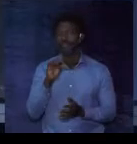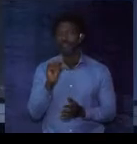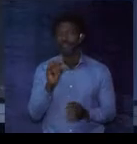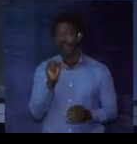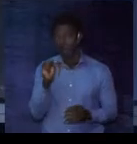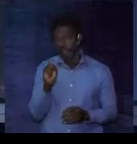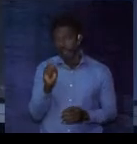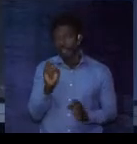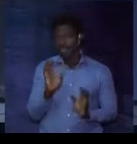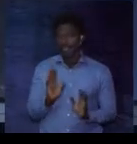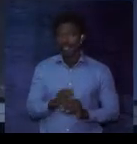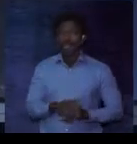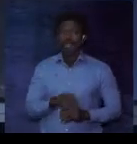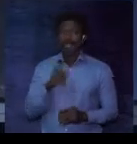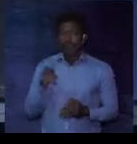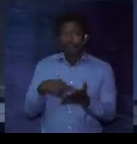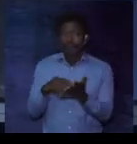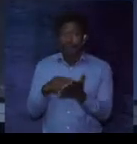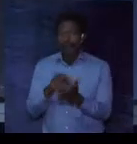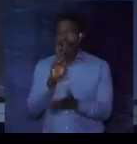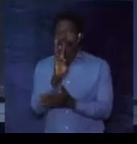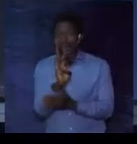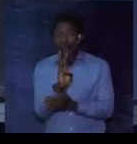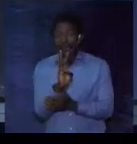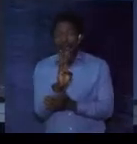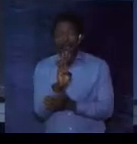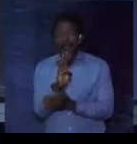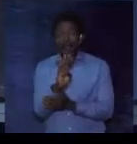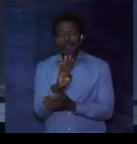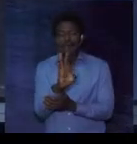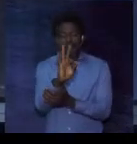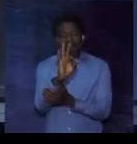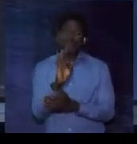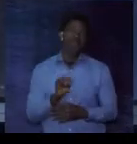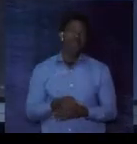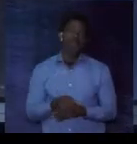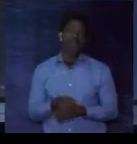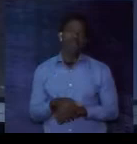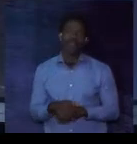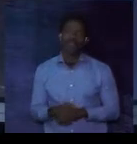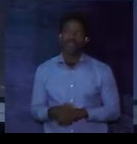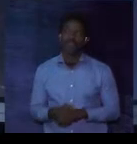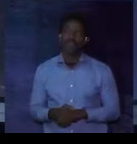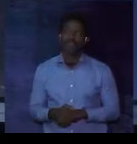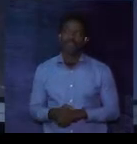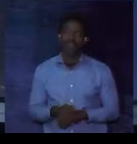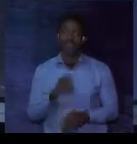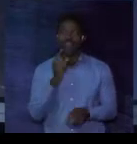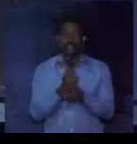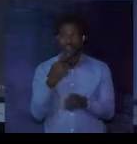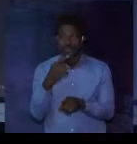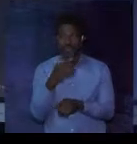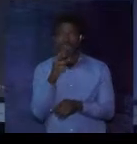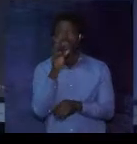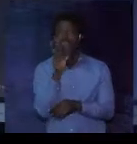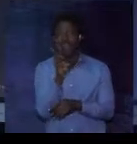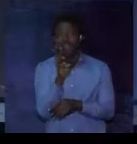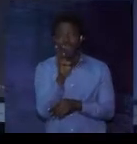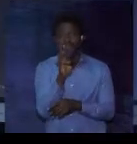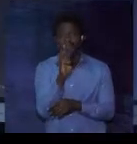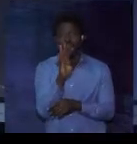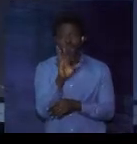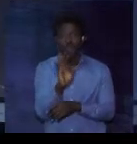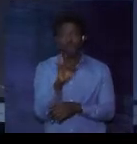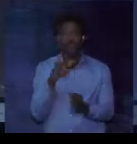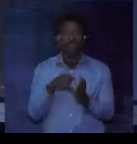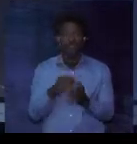5,000. 5,000. Then you read 5,000 and you read 649. You don't need to say 649 once. Just